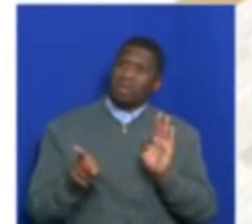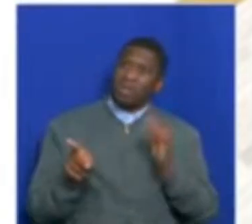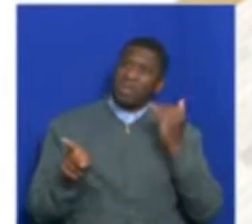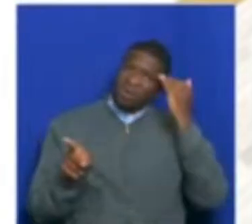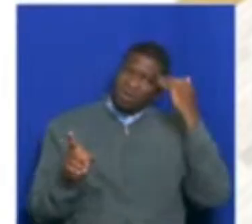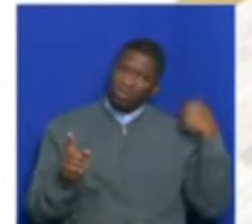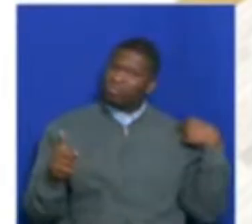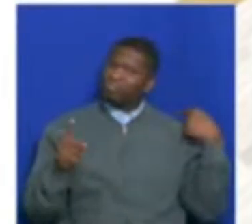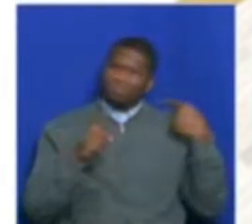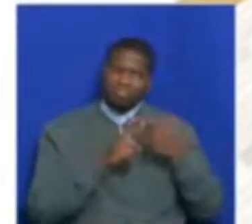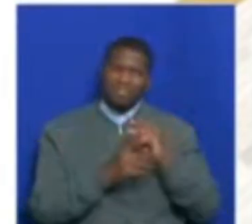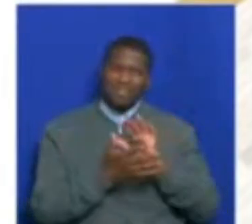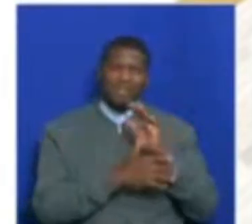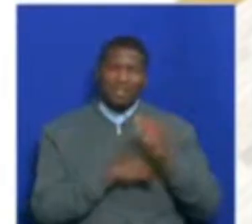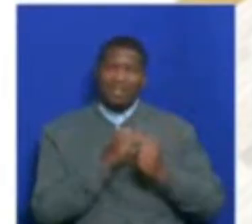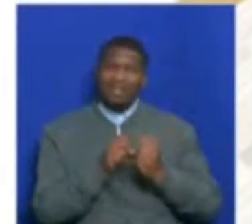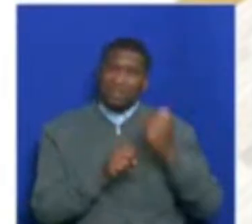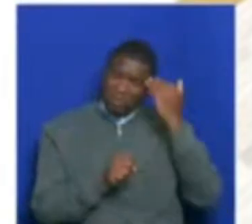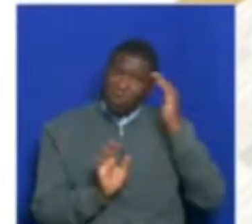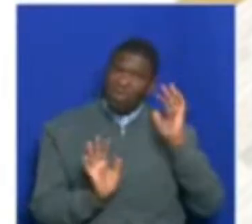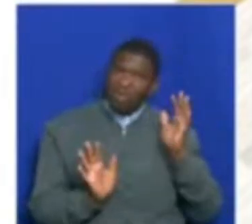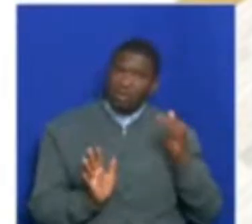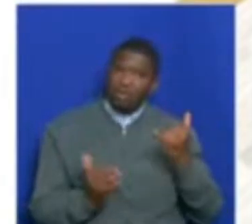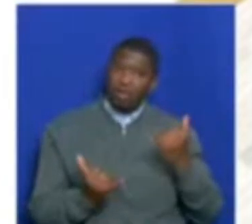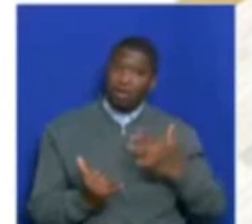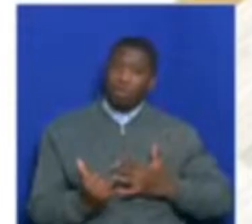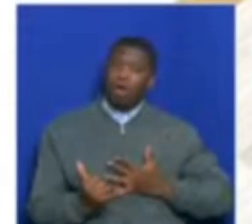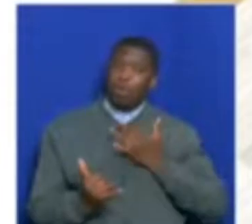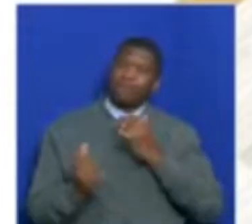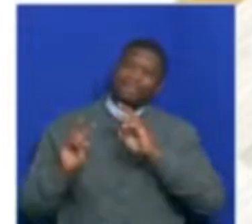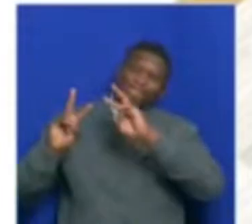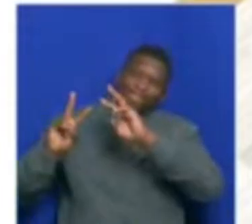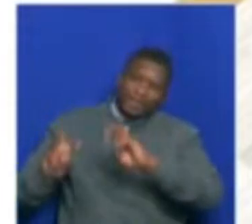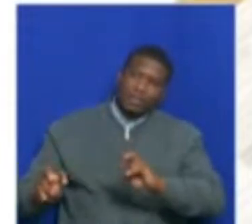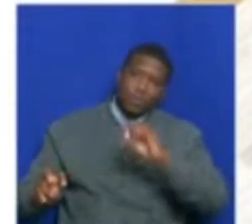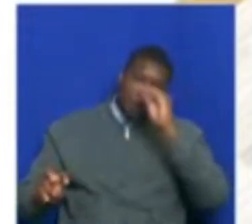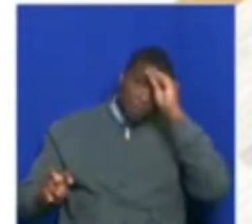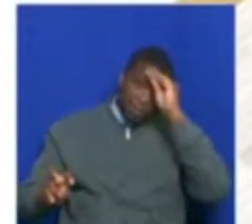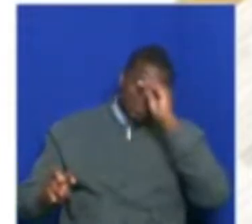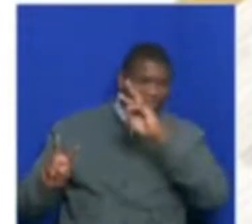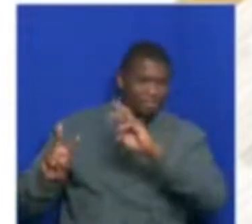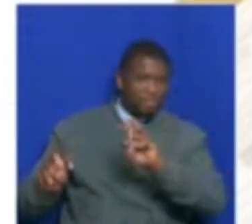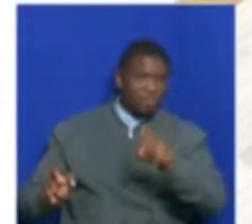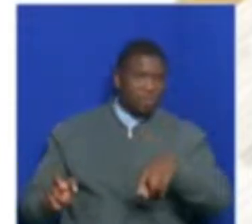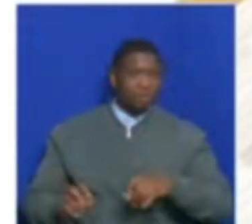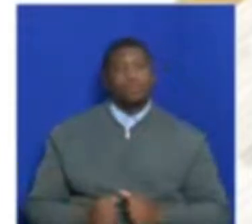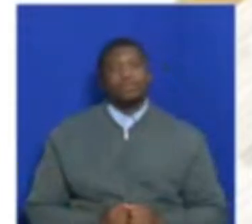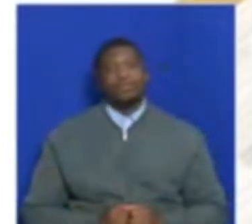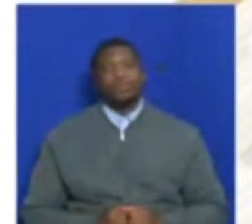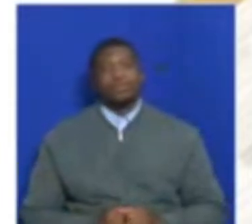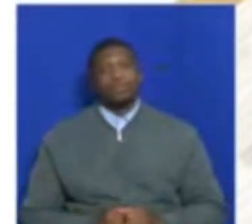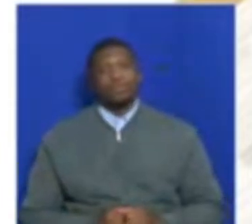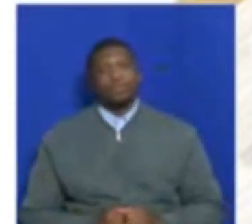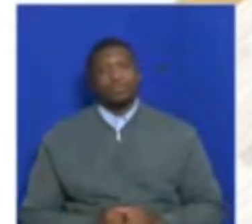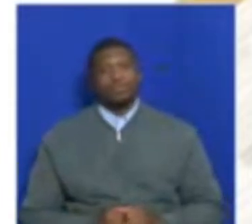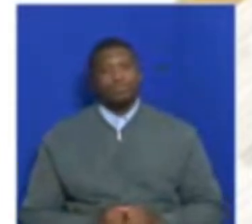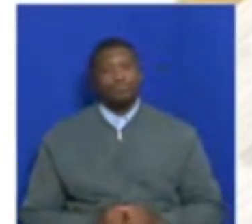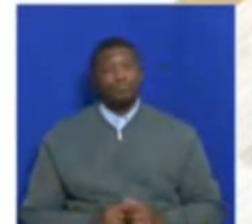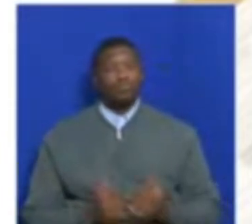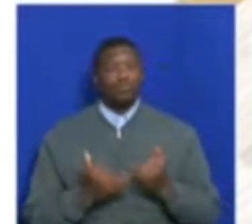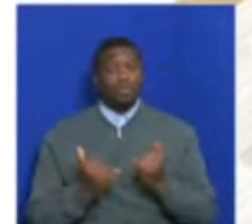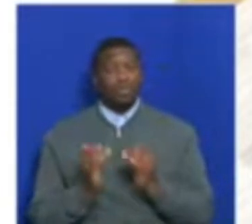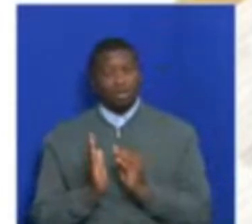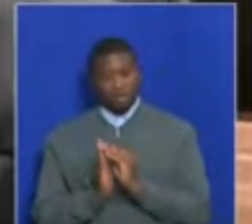I therefore desire a police investigation in the matter. Now, so this is a statement that does